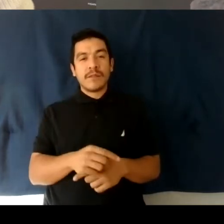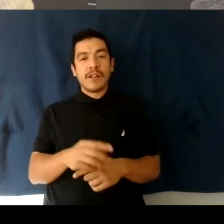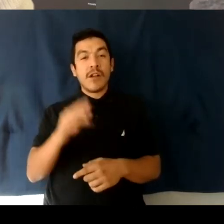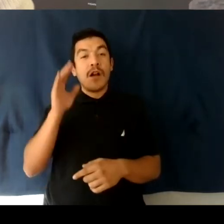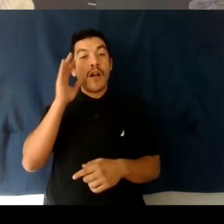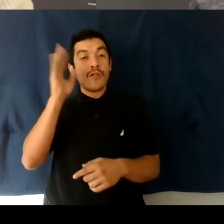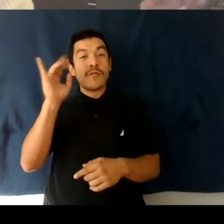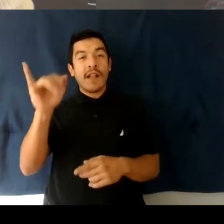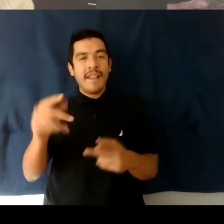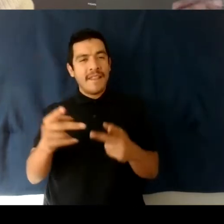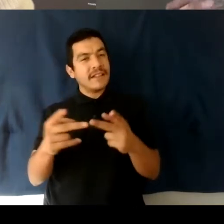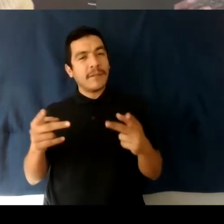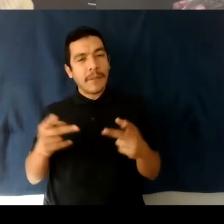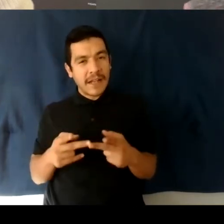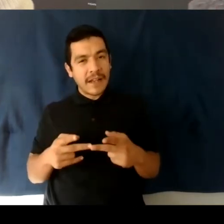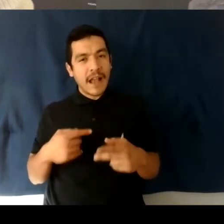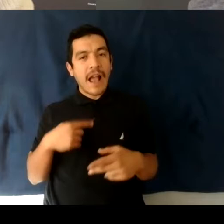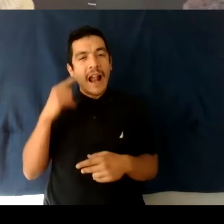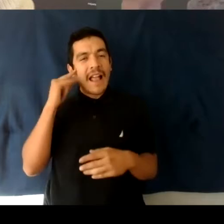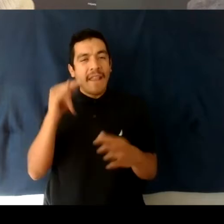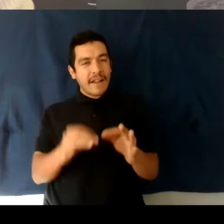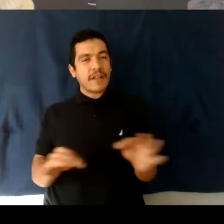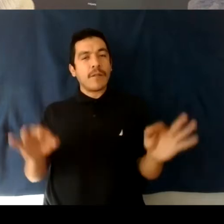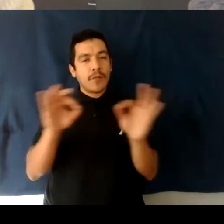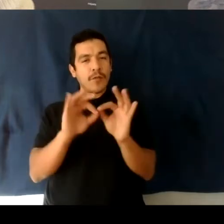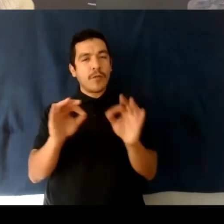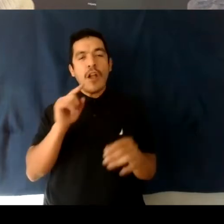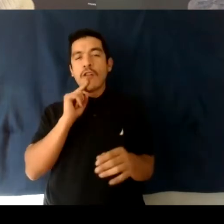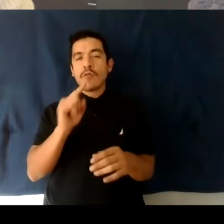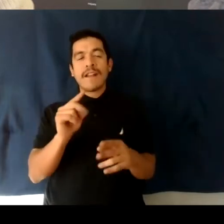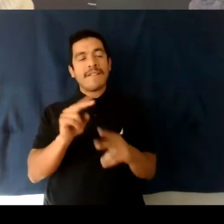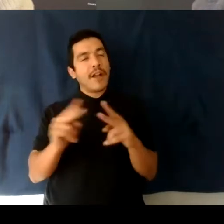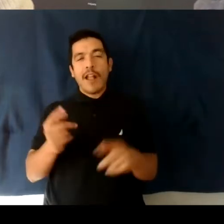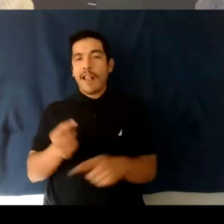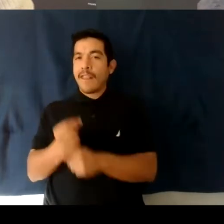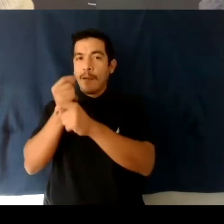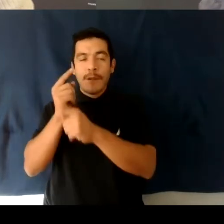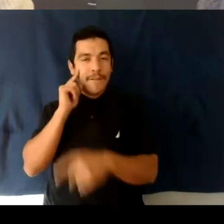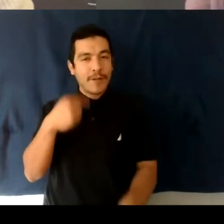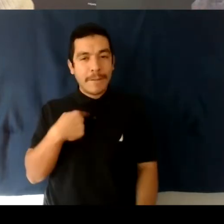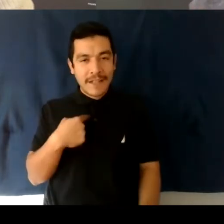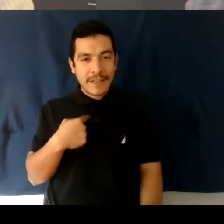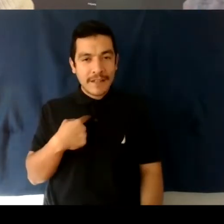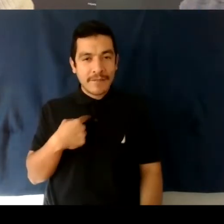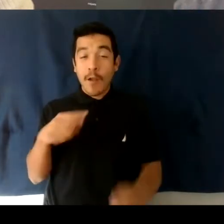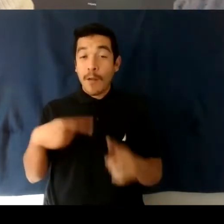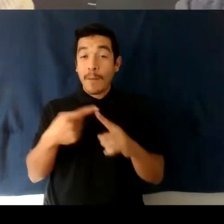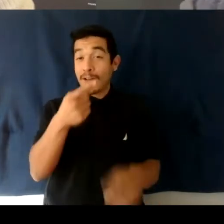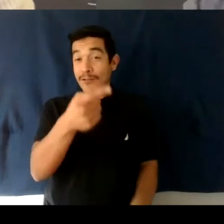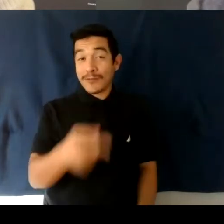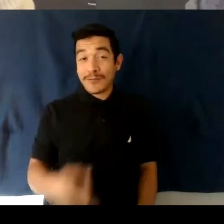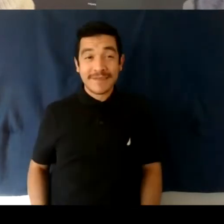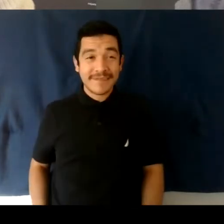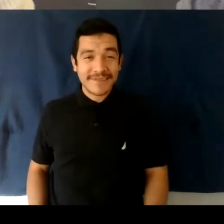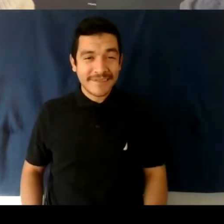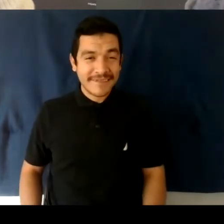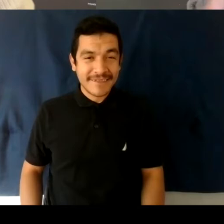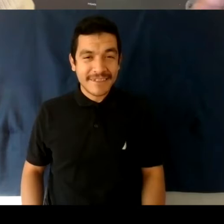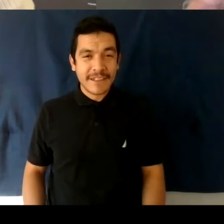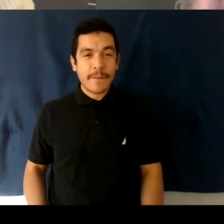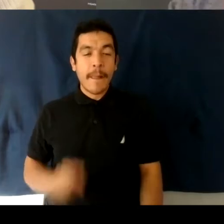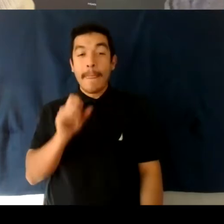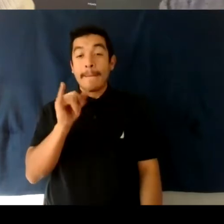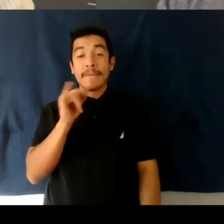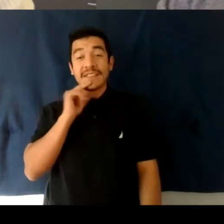that space. And I think that's so important. And it was just so therapeutic for me. How about you? Yeah, I mean,